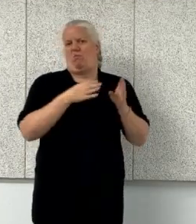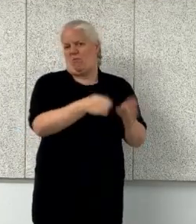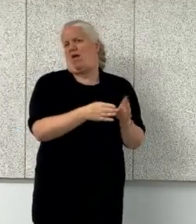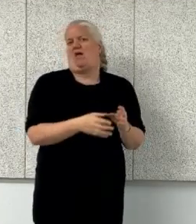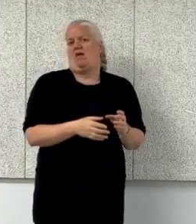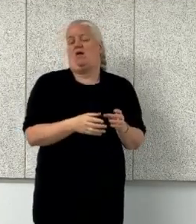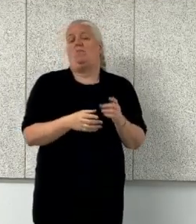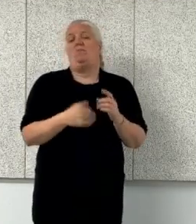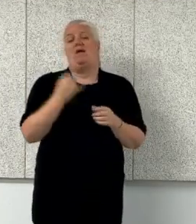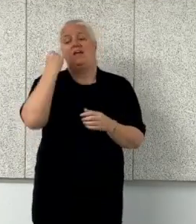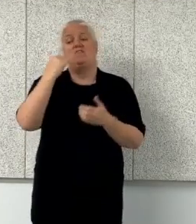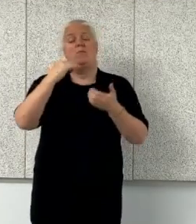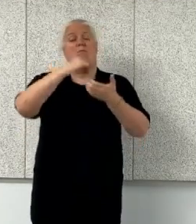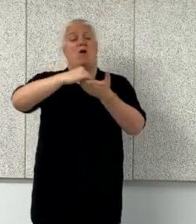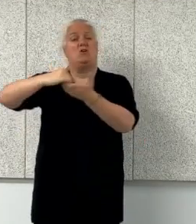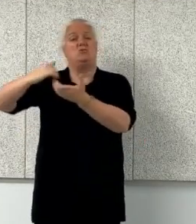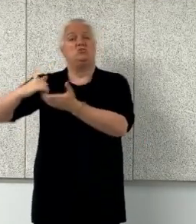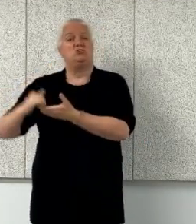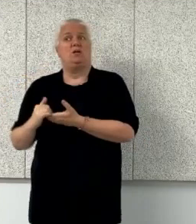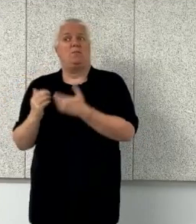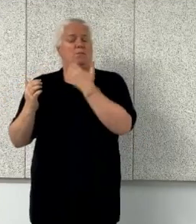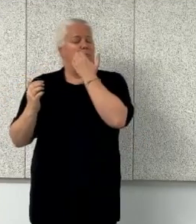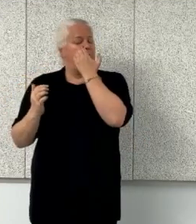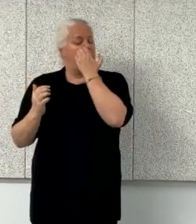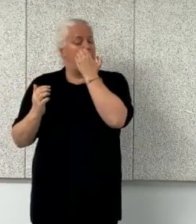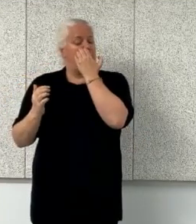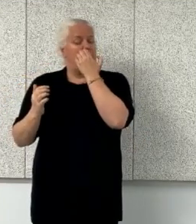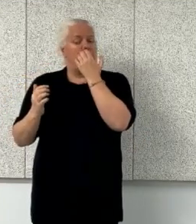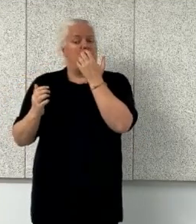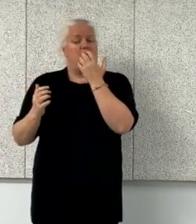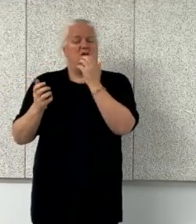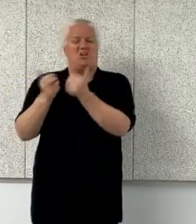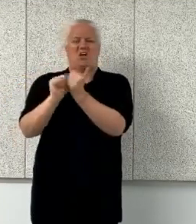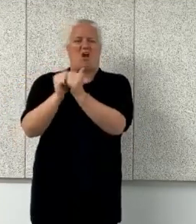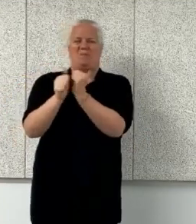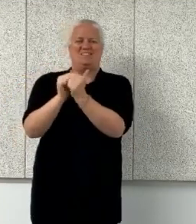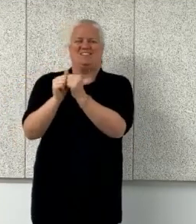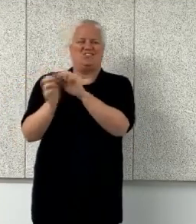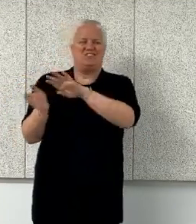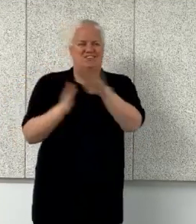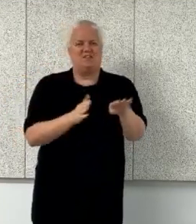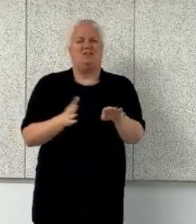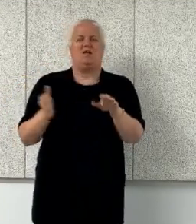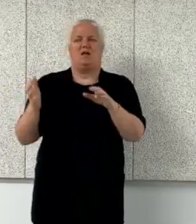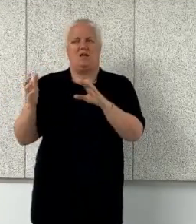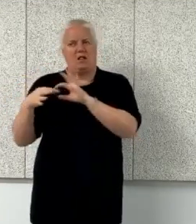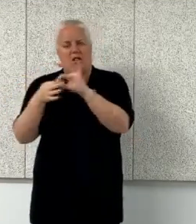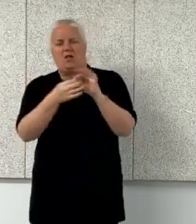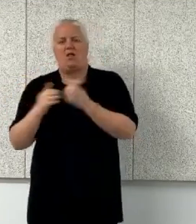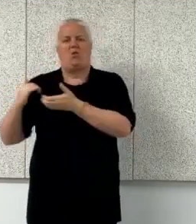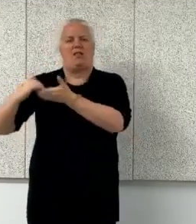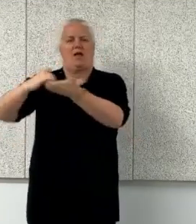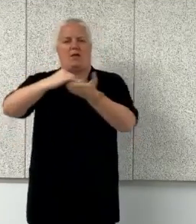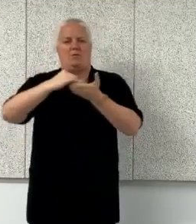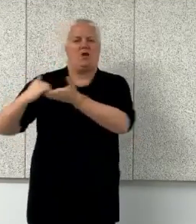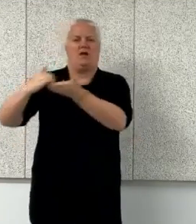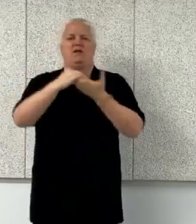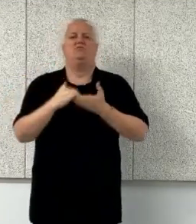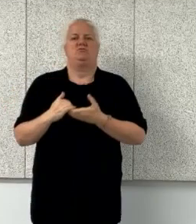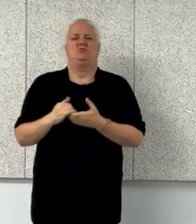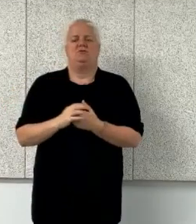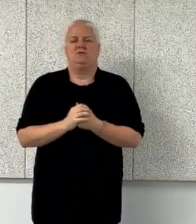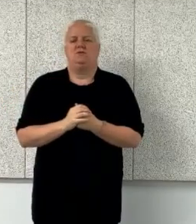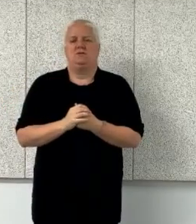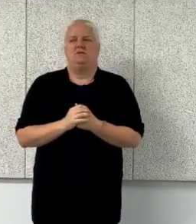opportunity if we get over this idea of competition and we get into the idea of exactly what Art New York does and exactly what service organizations exist